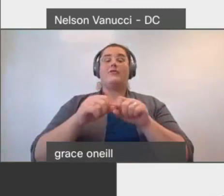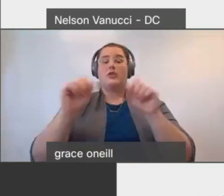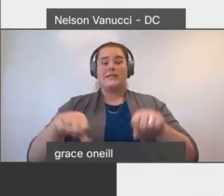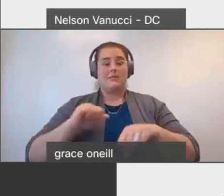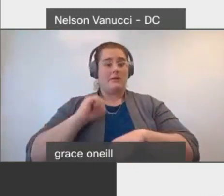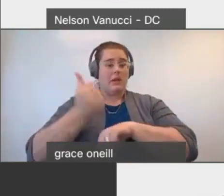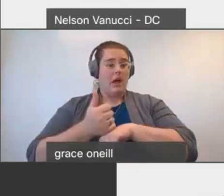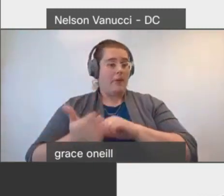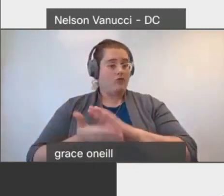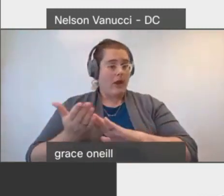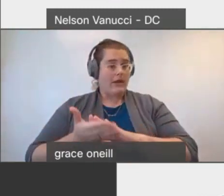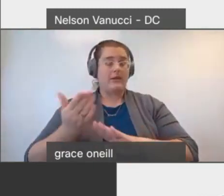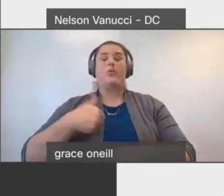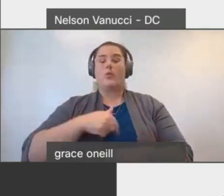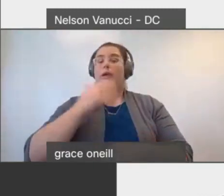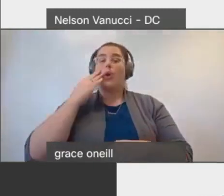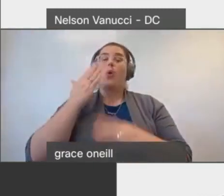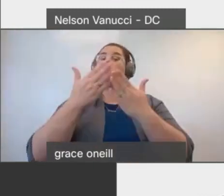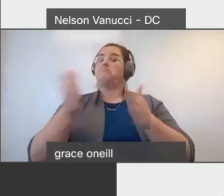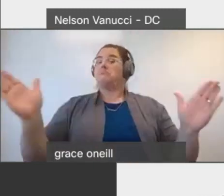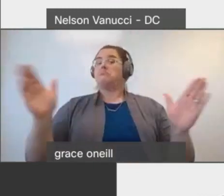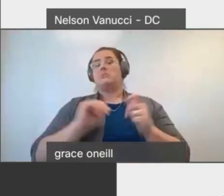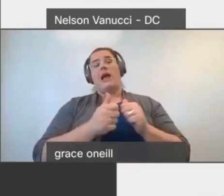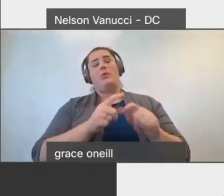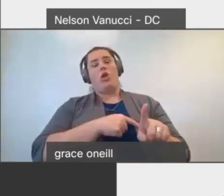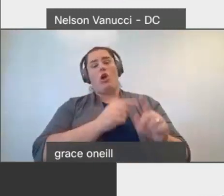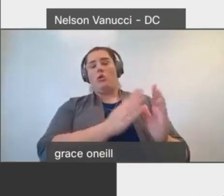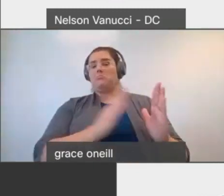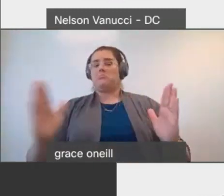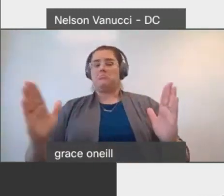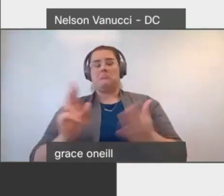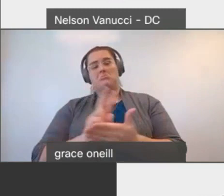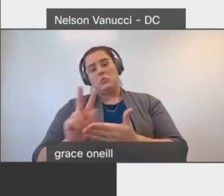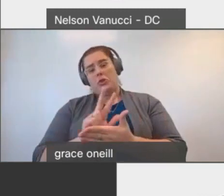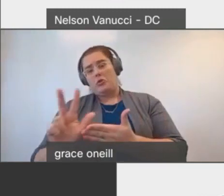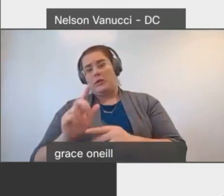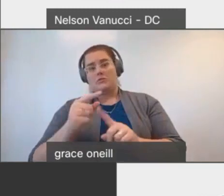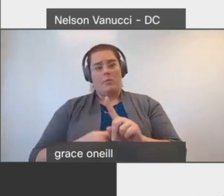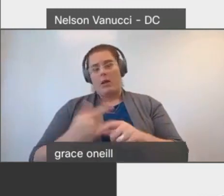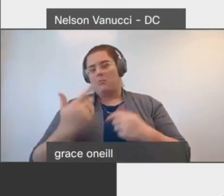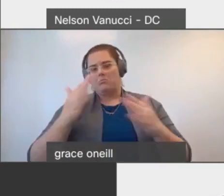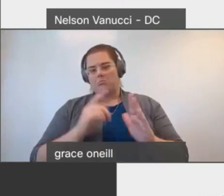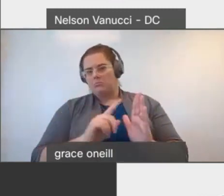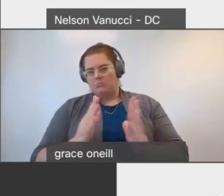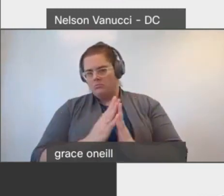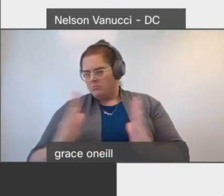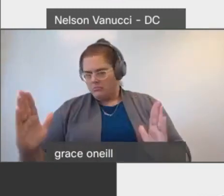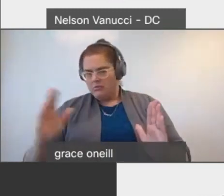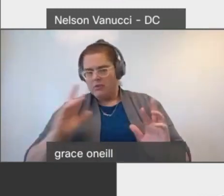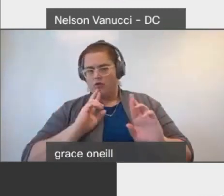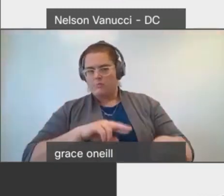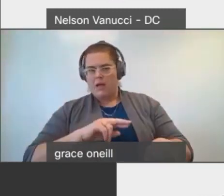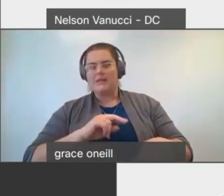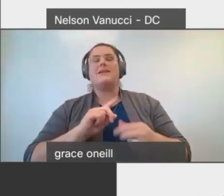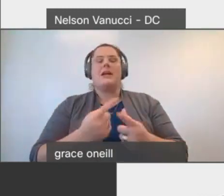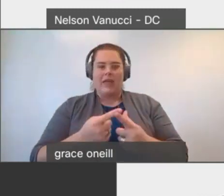how long it takes generally, then you can start raising questions about how come